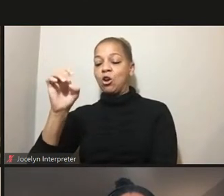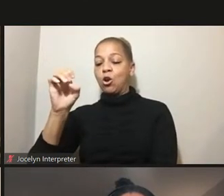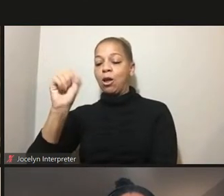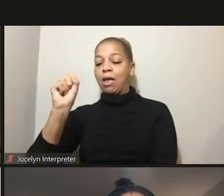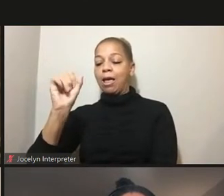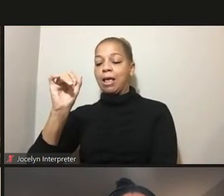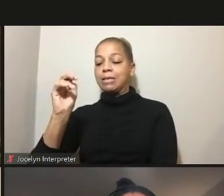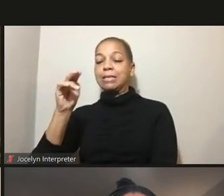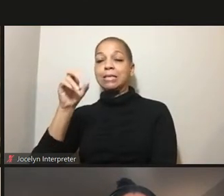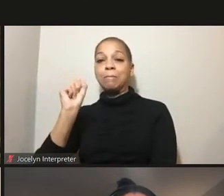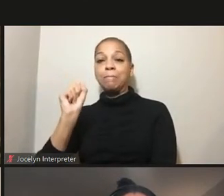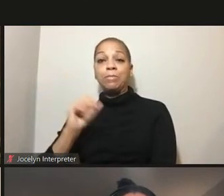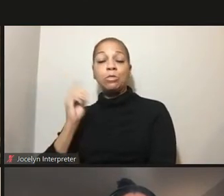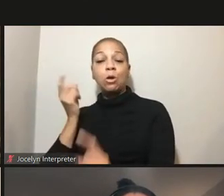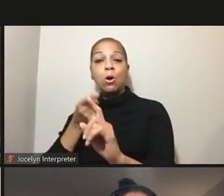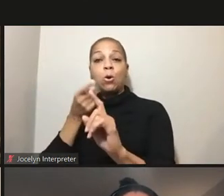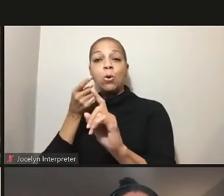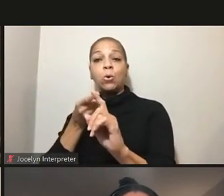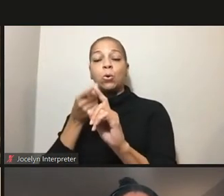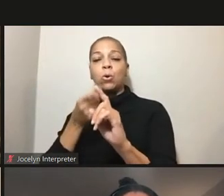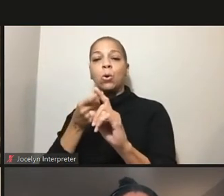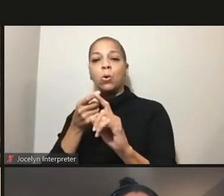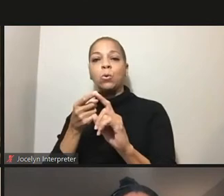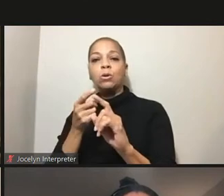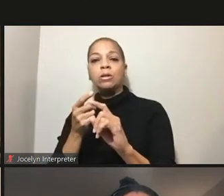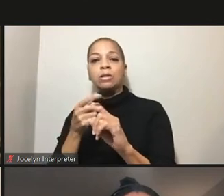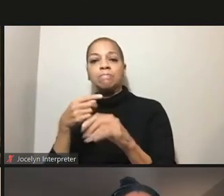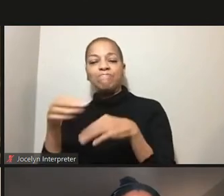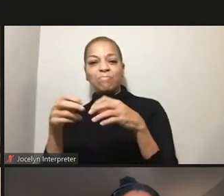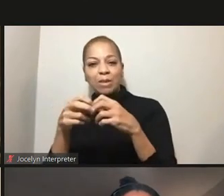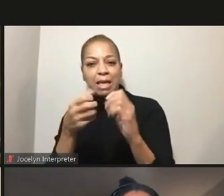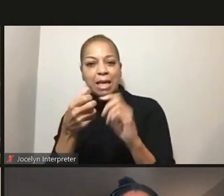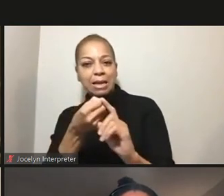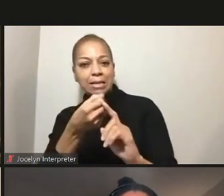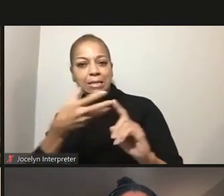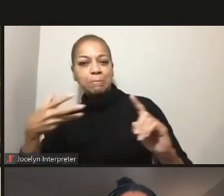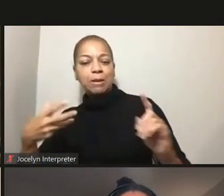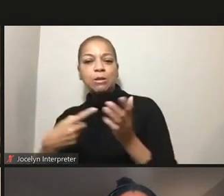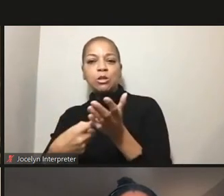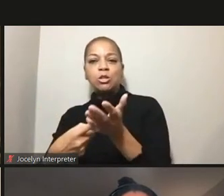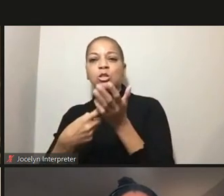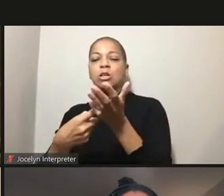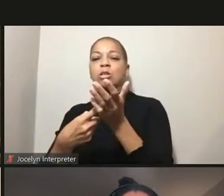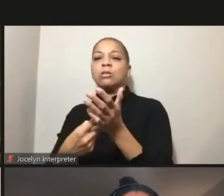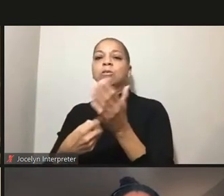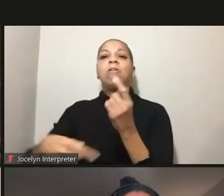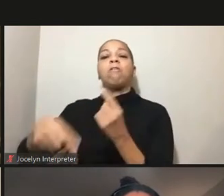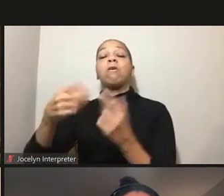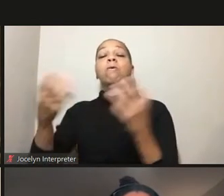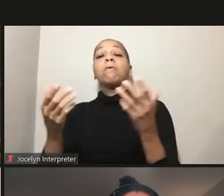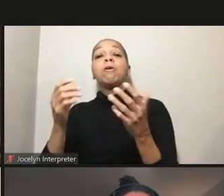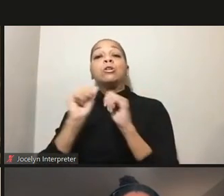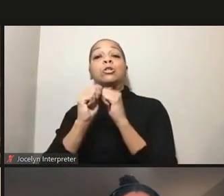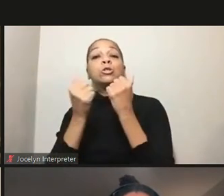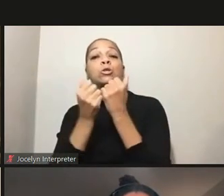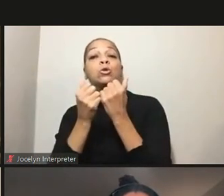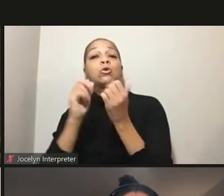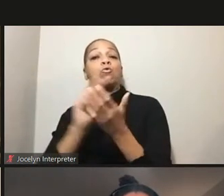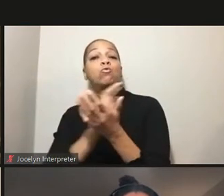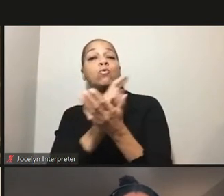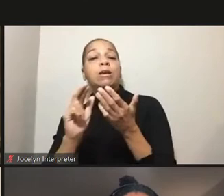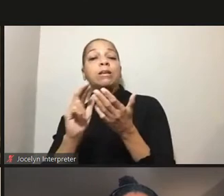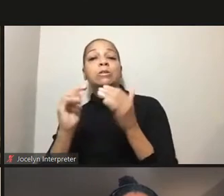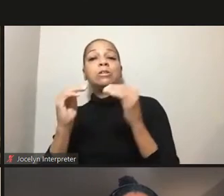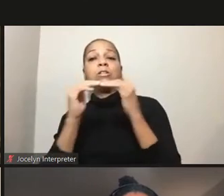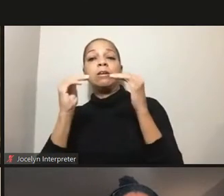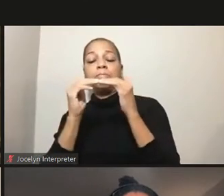institutions consider, face, and expand the conversation around social and racial justice. Dr. Kalima Young,